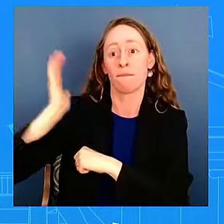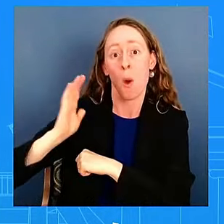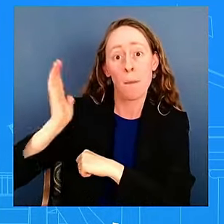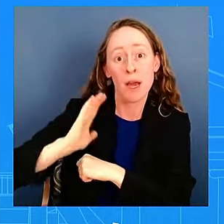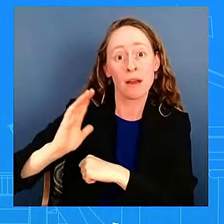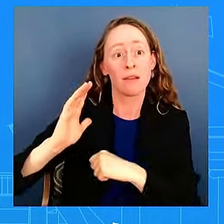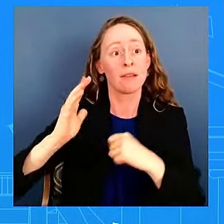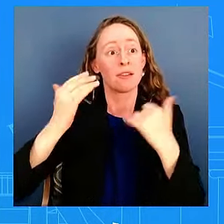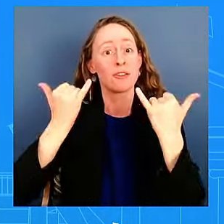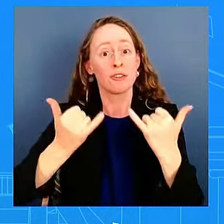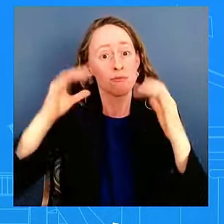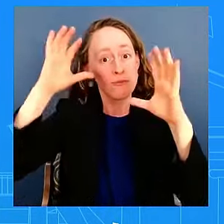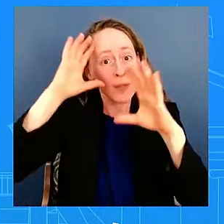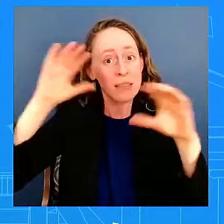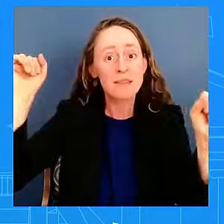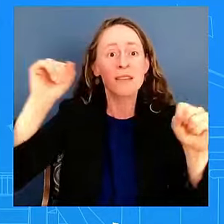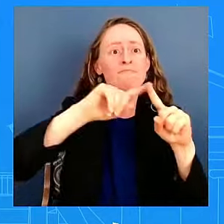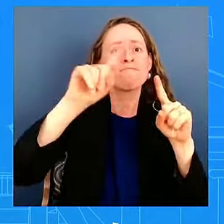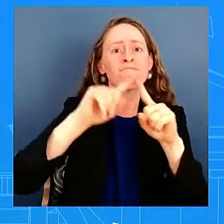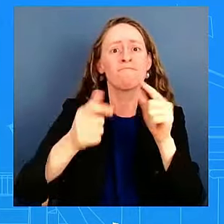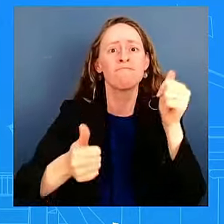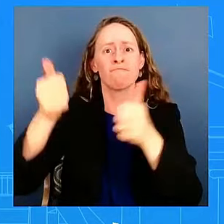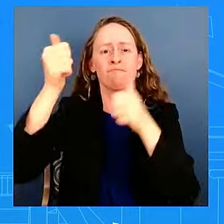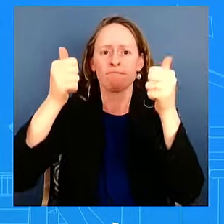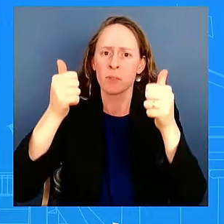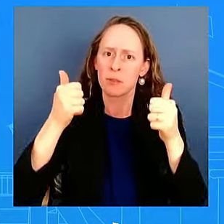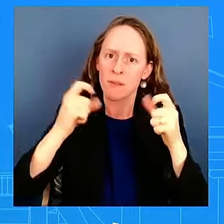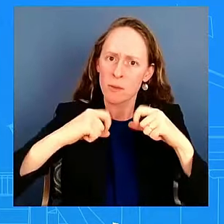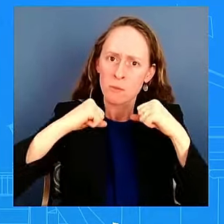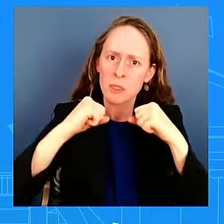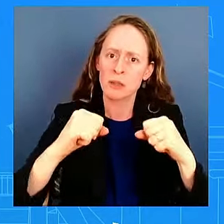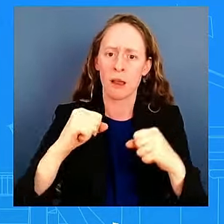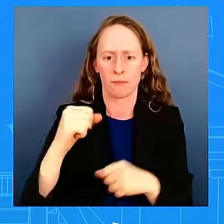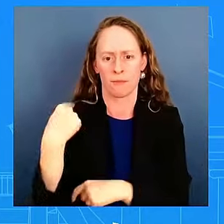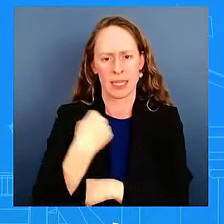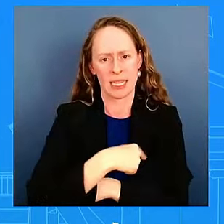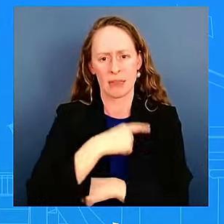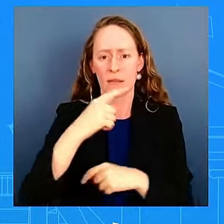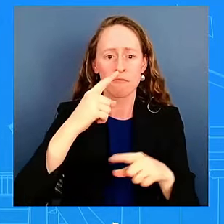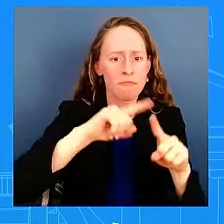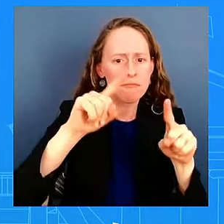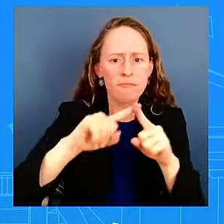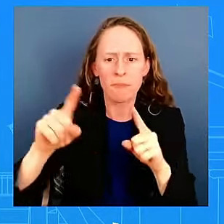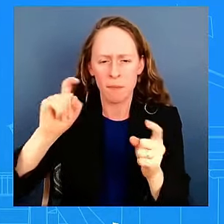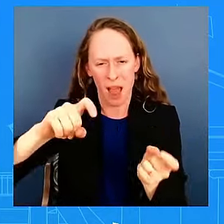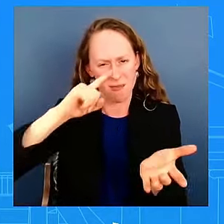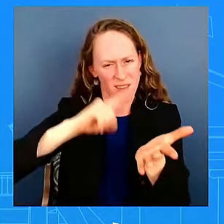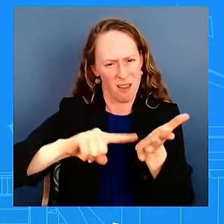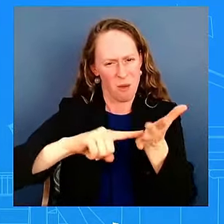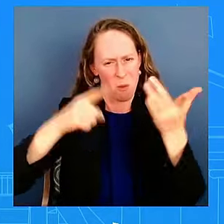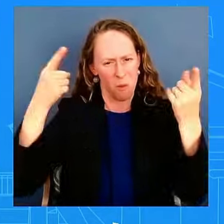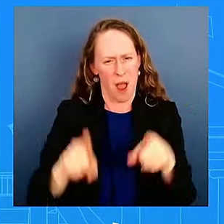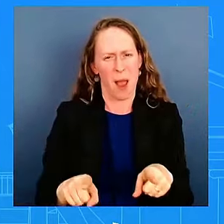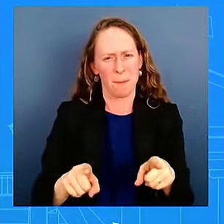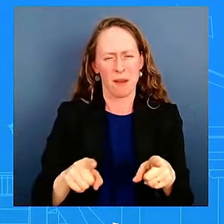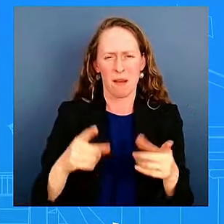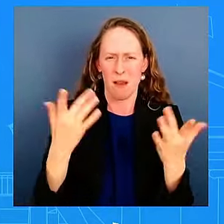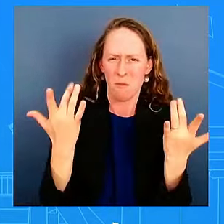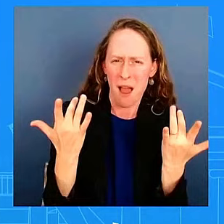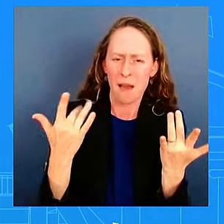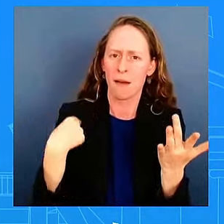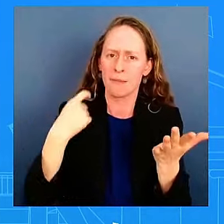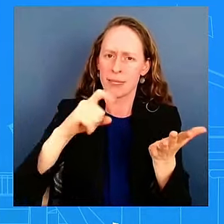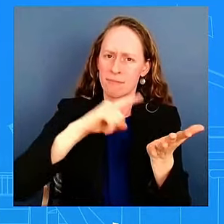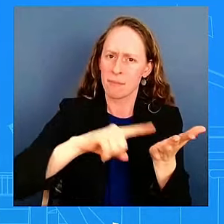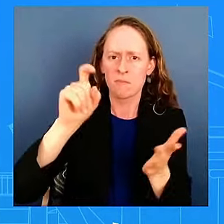can get to the bottom of this, of what happened. It is important for the American people to know what happened. That's why the President directed an independent